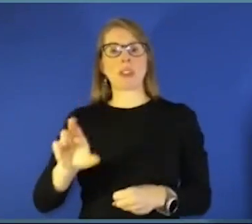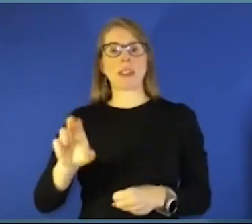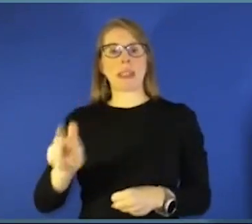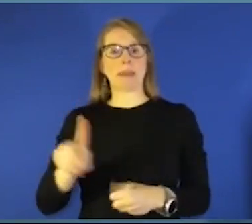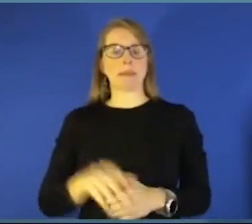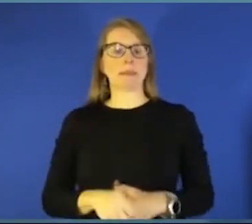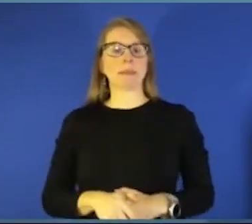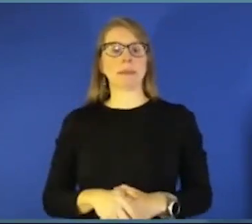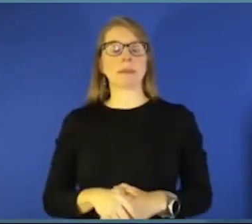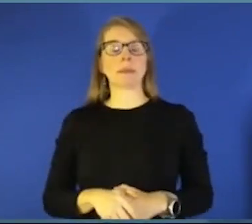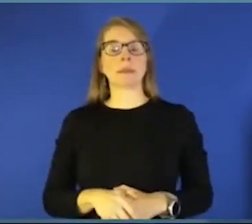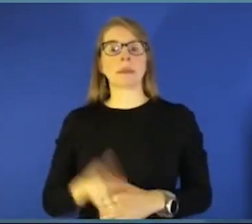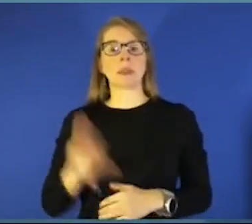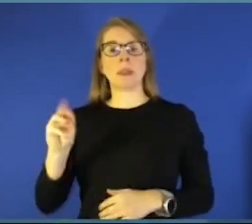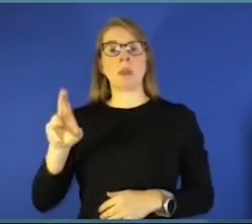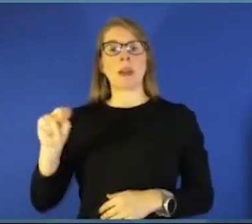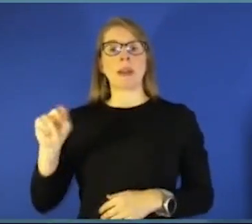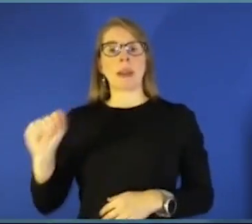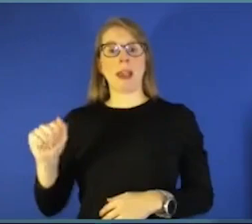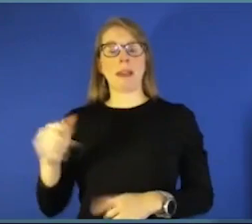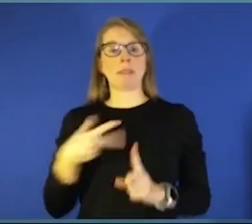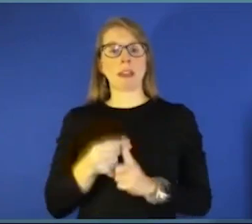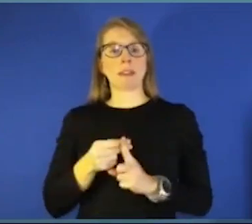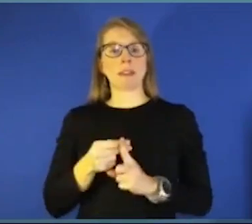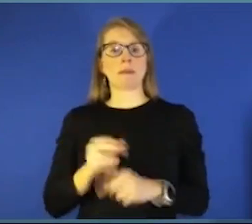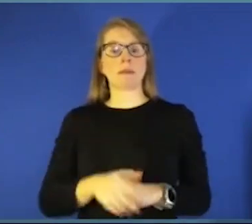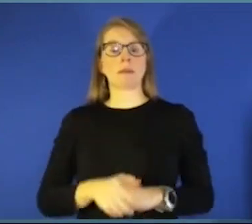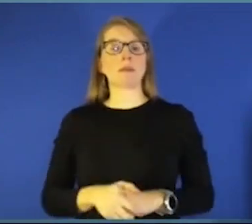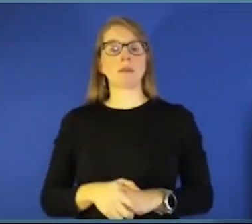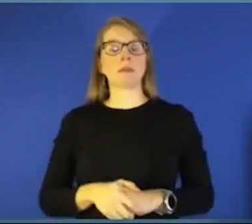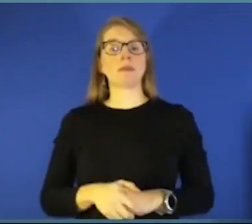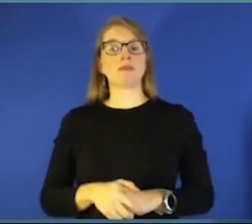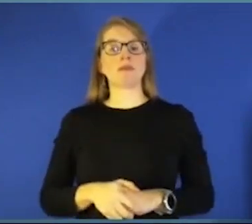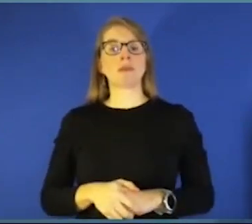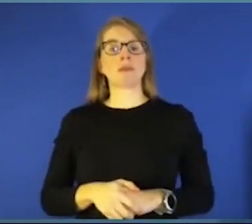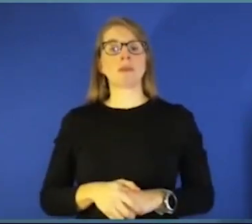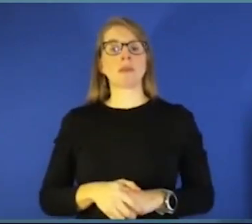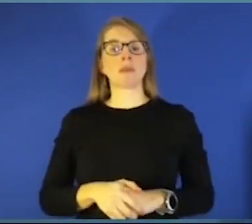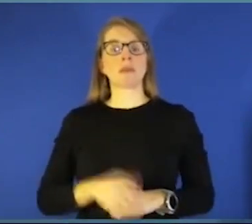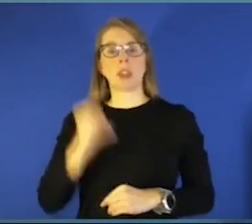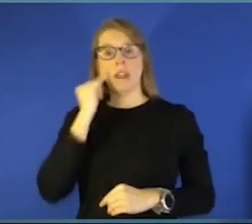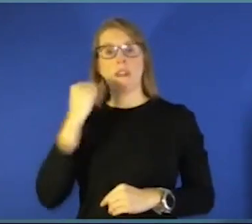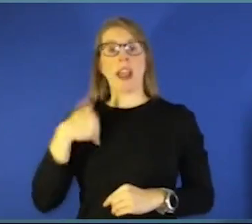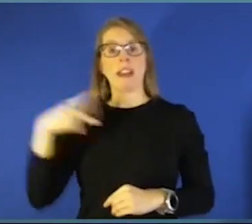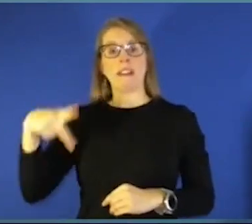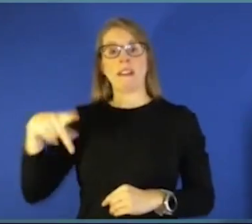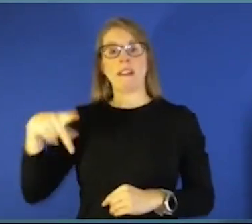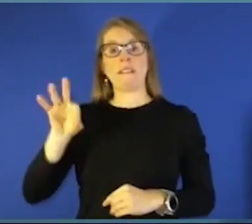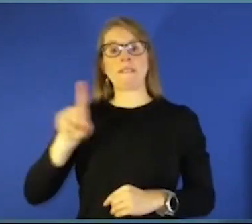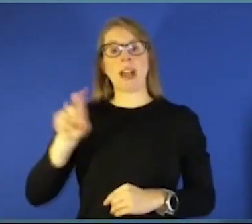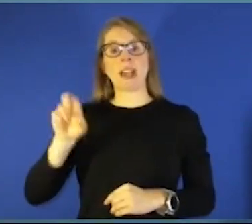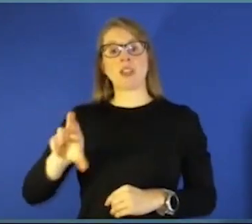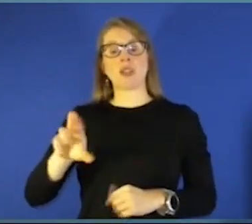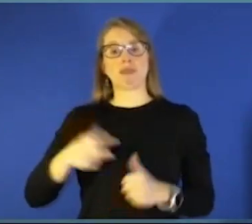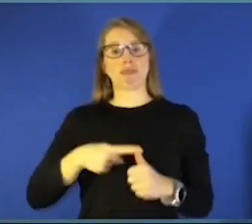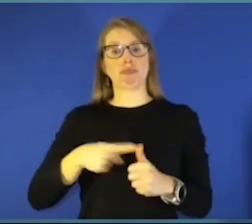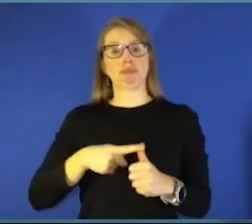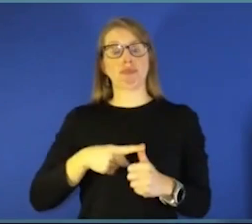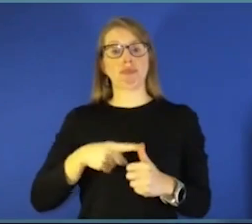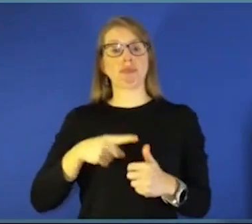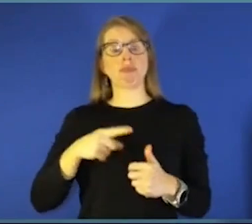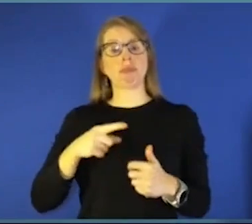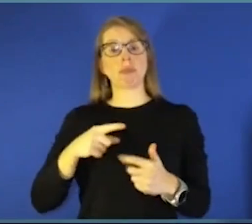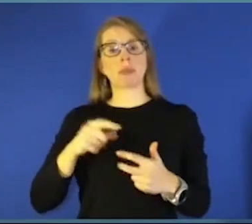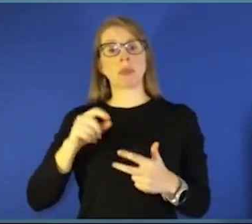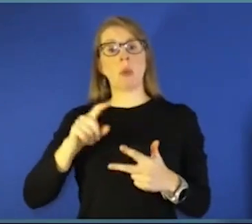mRNA vaccines, they have said that even if you had Pfizer initially, you could get a Moderna, or if you had Moderna initially,